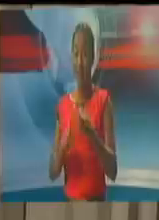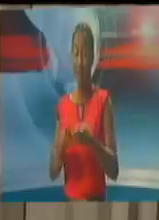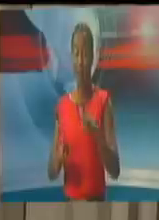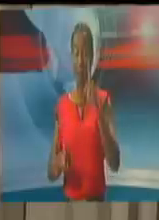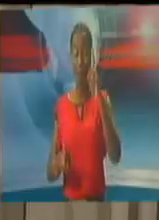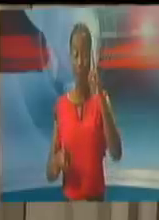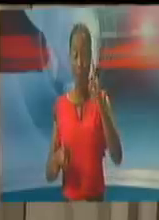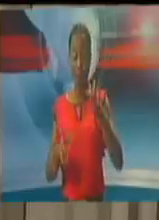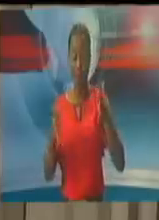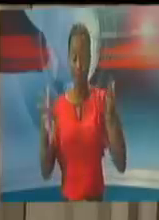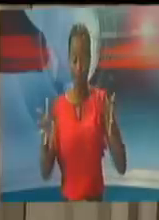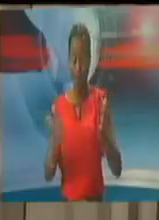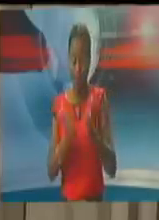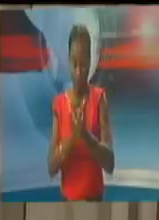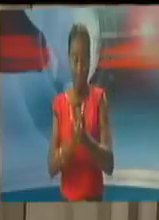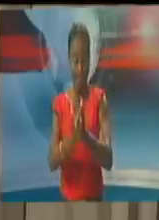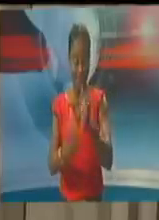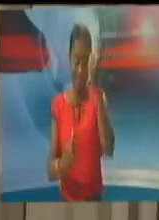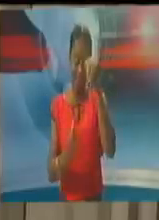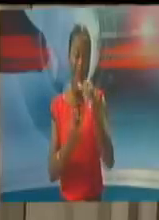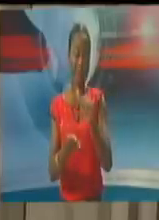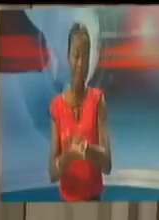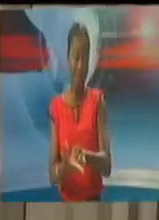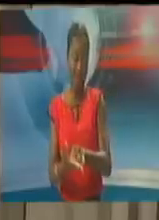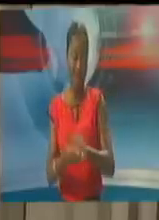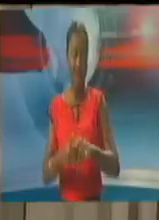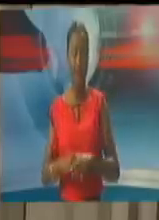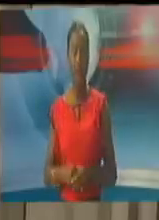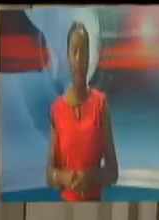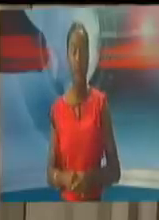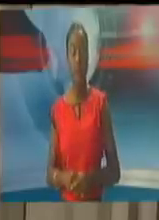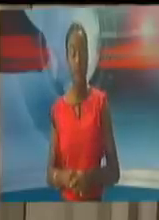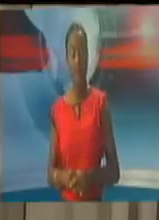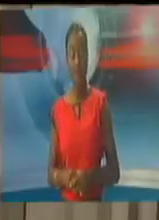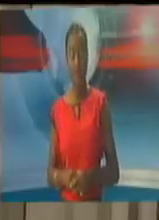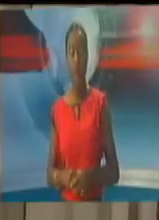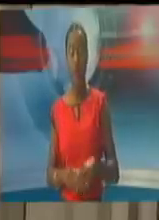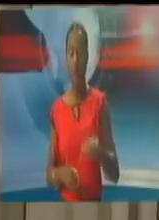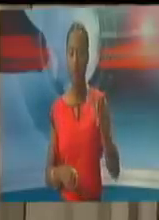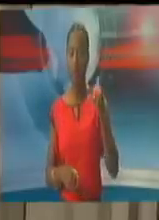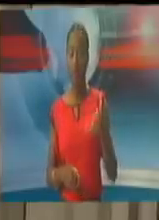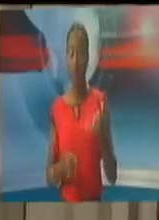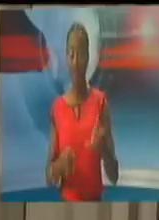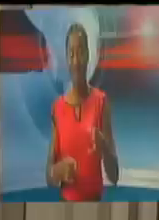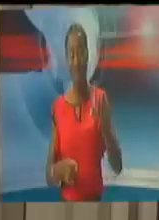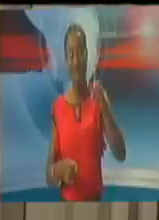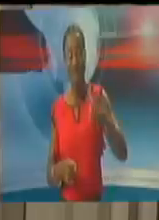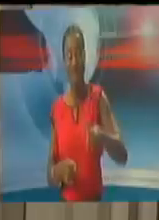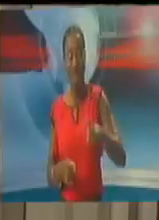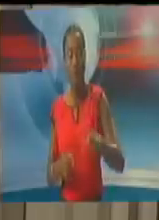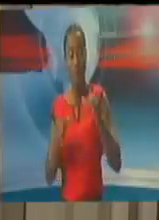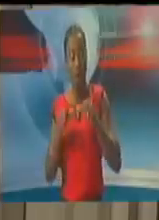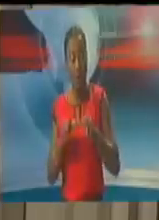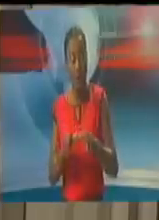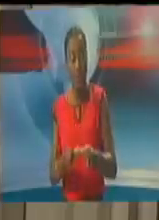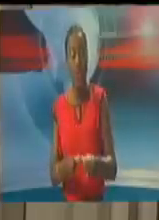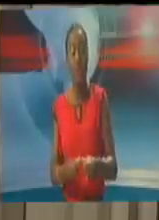have advised that this measure is a necessary measure, and we will continue to keep our borders